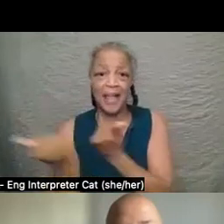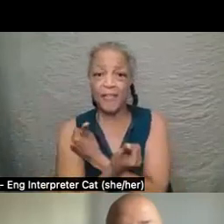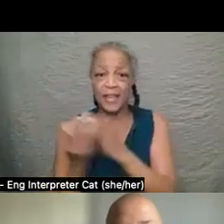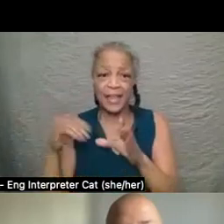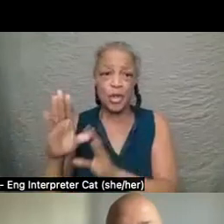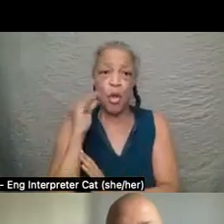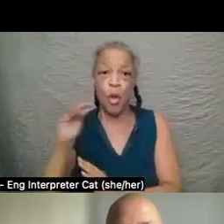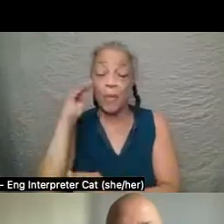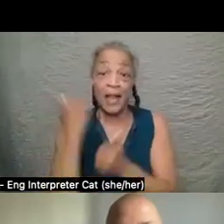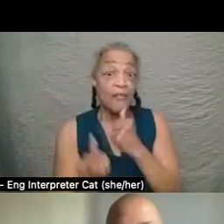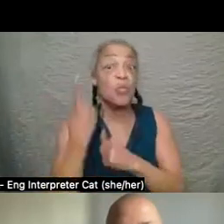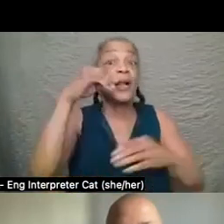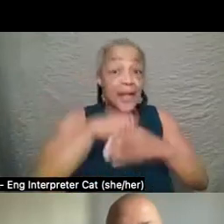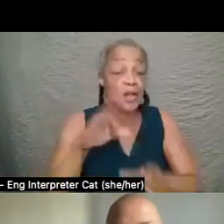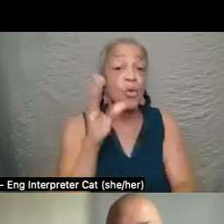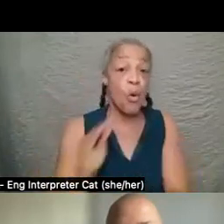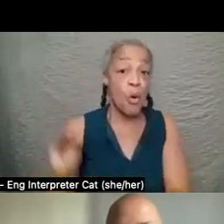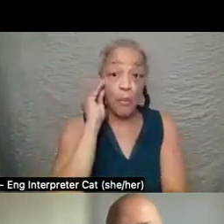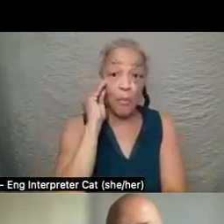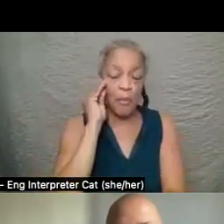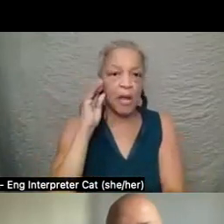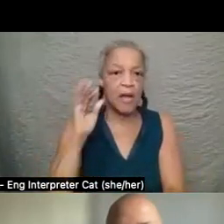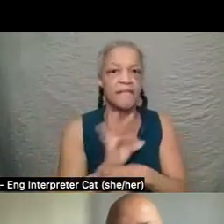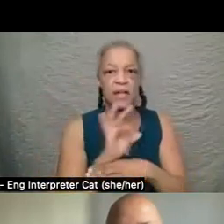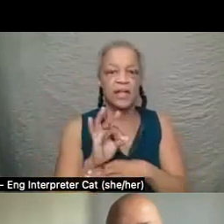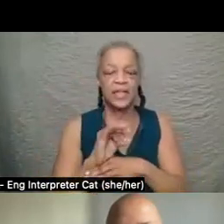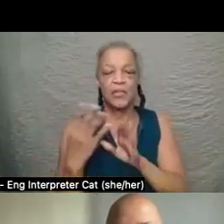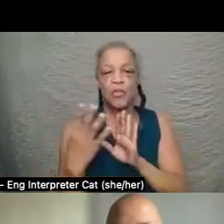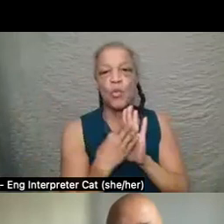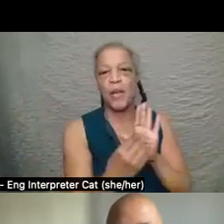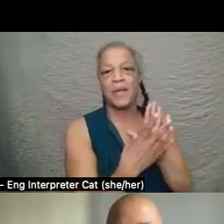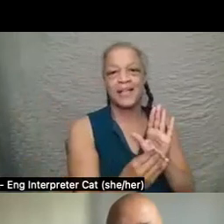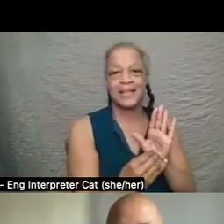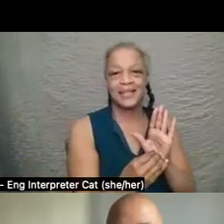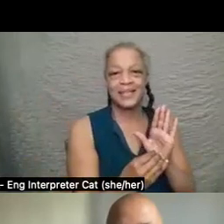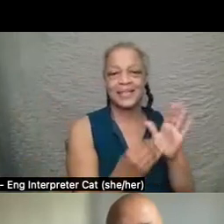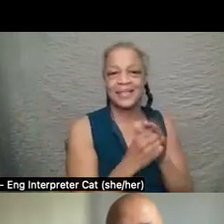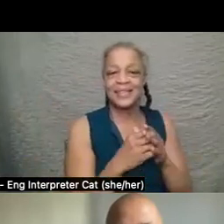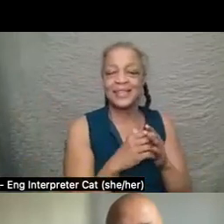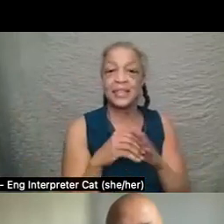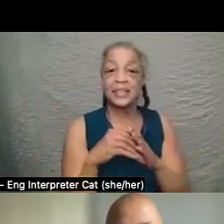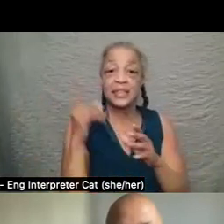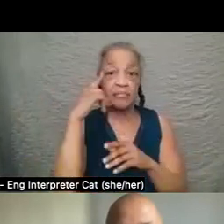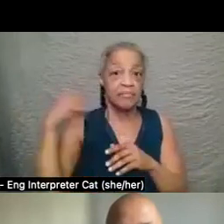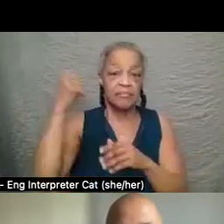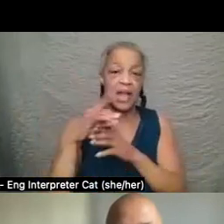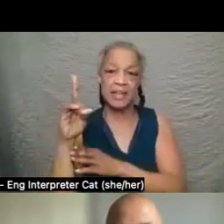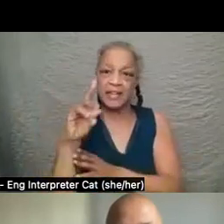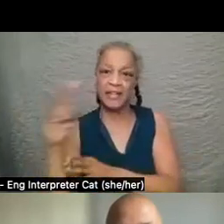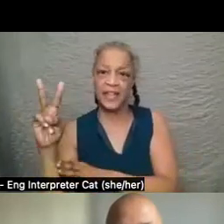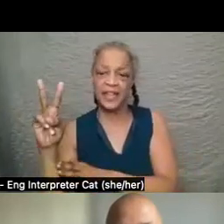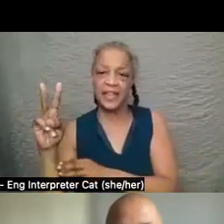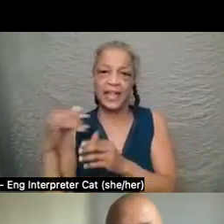everyone in it. And so it functions like, it replicates domestic violence, state violence and domestic violence replicate each other